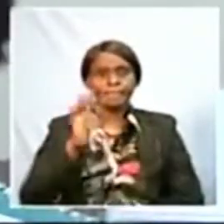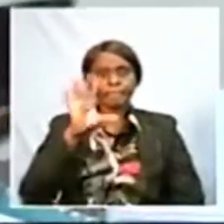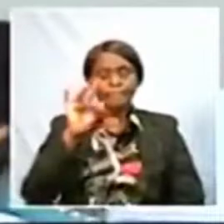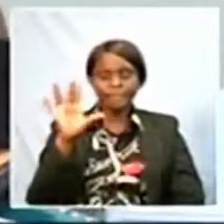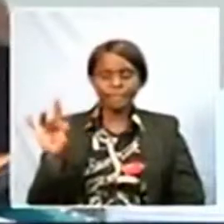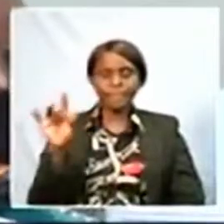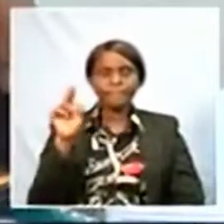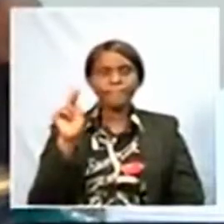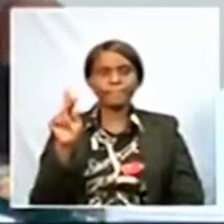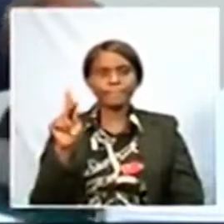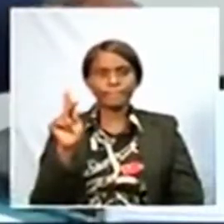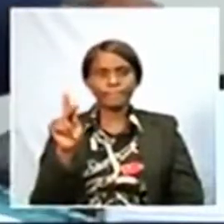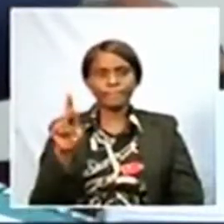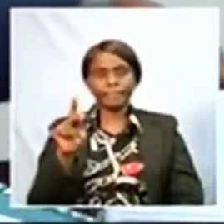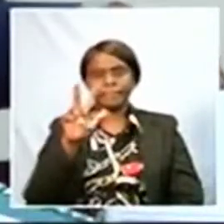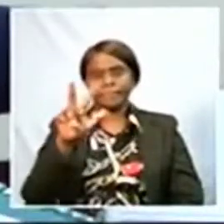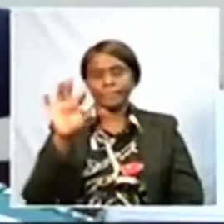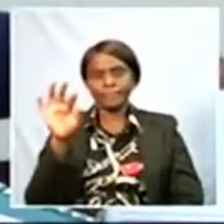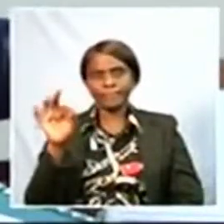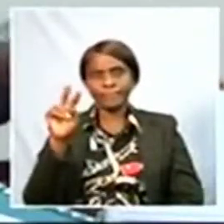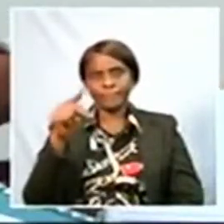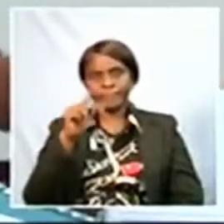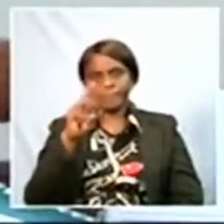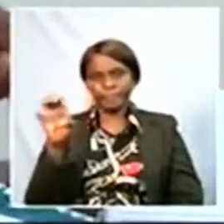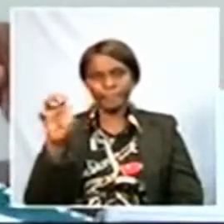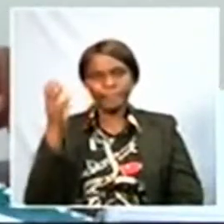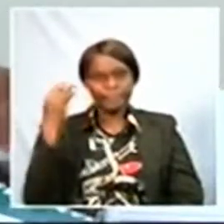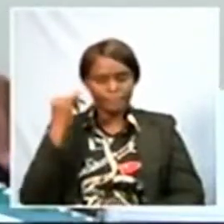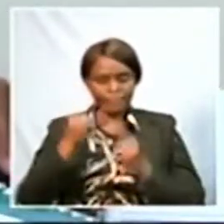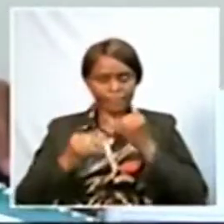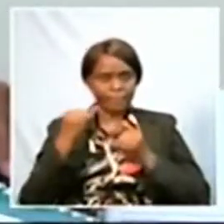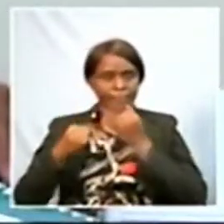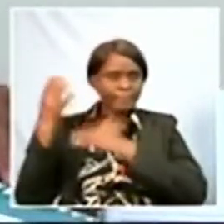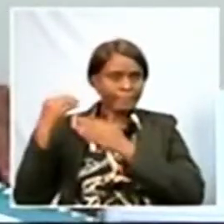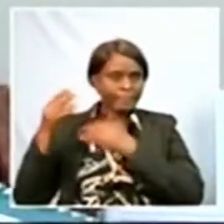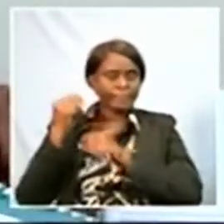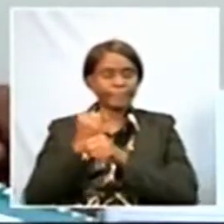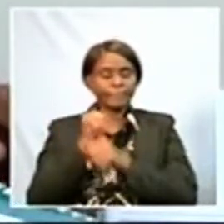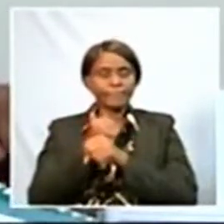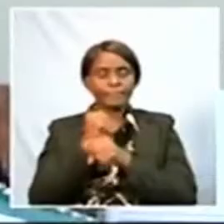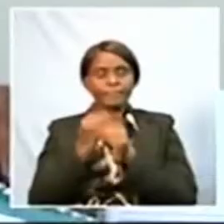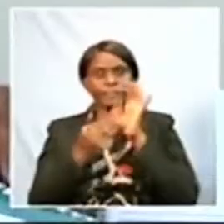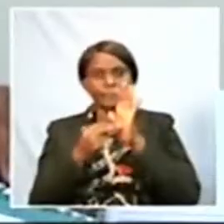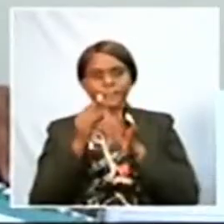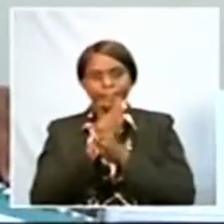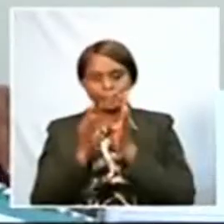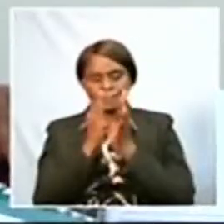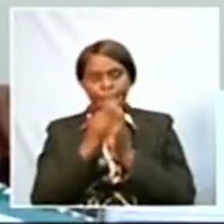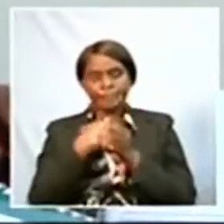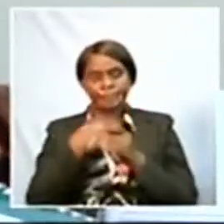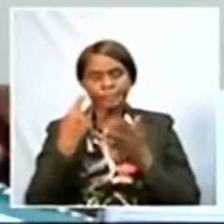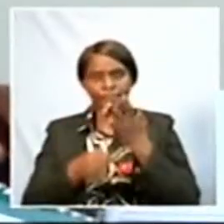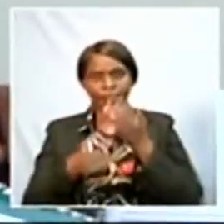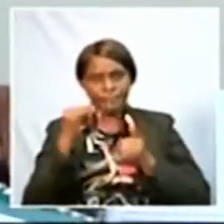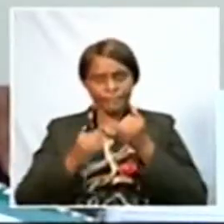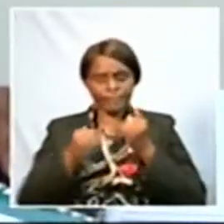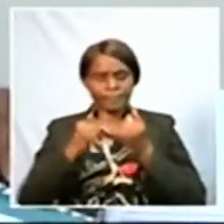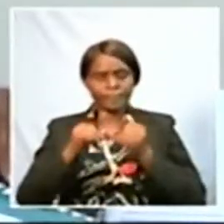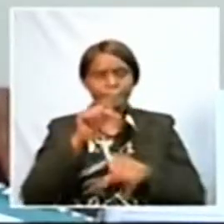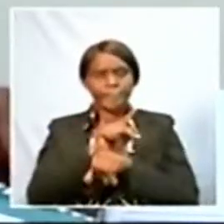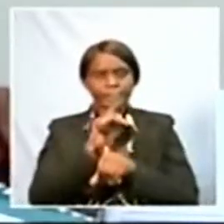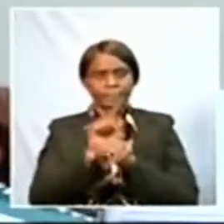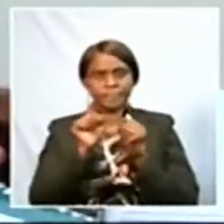353,080 kwacha, 39 ingwe, to complete outstanding works indicated. The contractor has since completed the